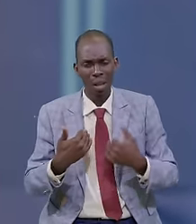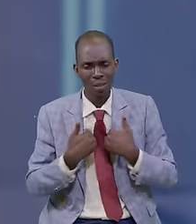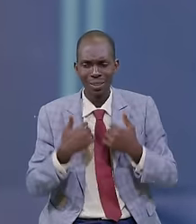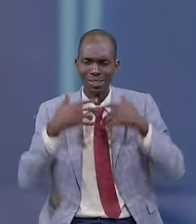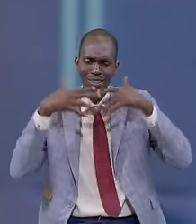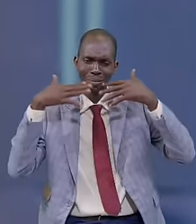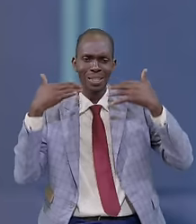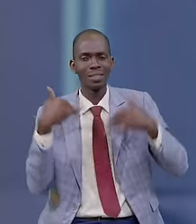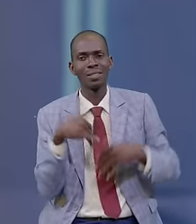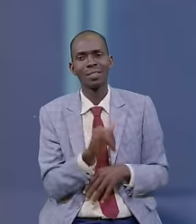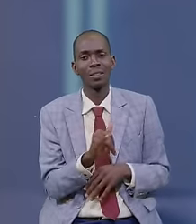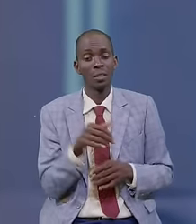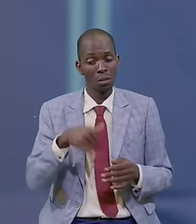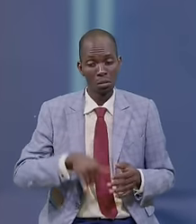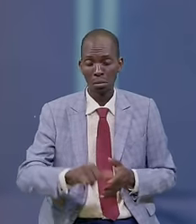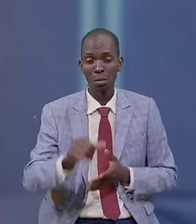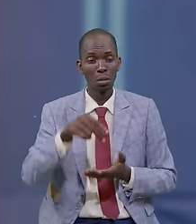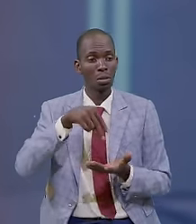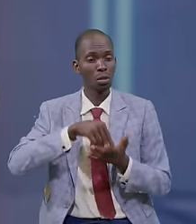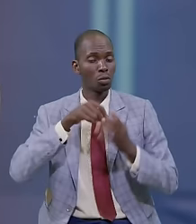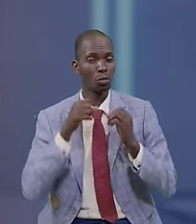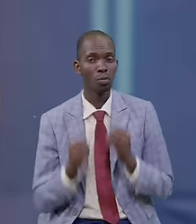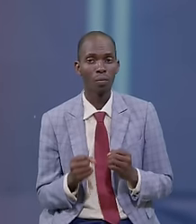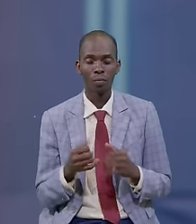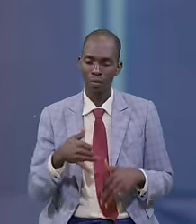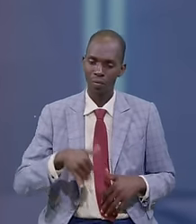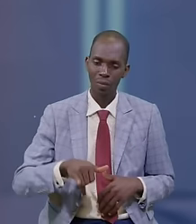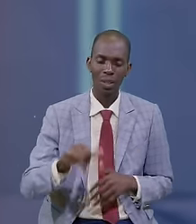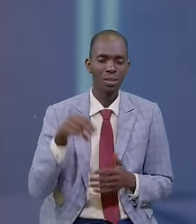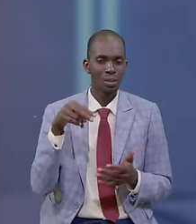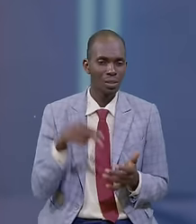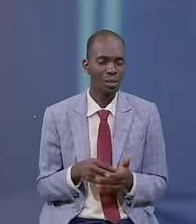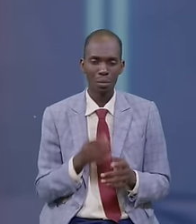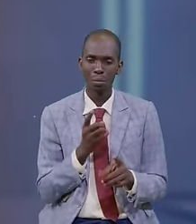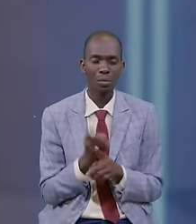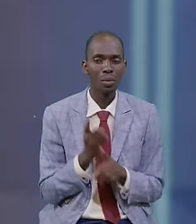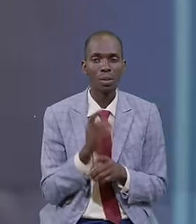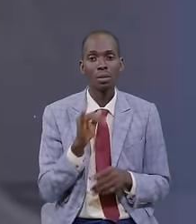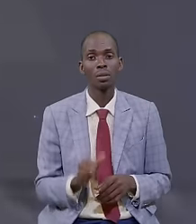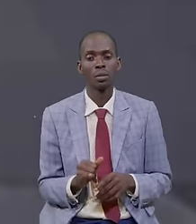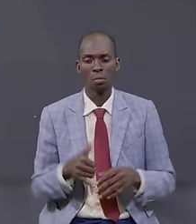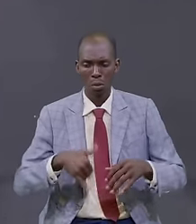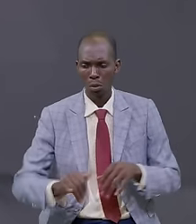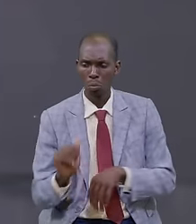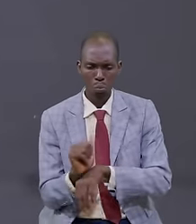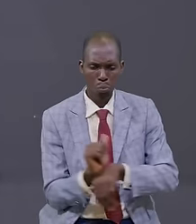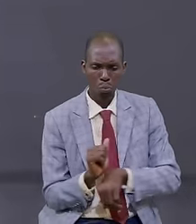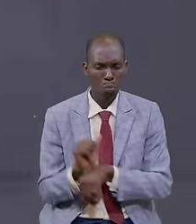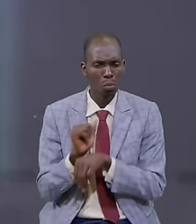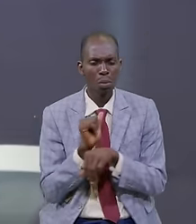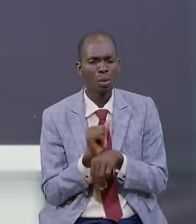still standing straight, still standing firm, still doing his duty as if